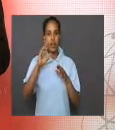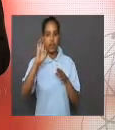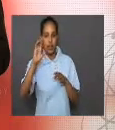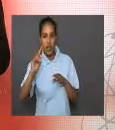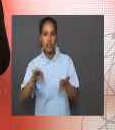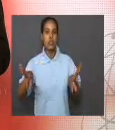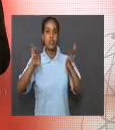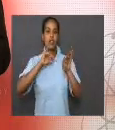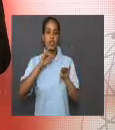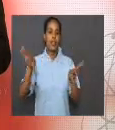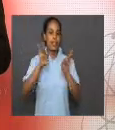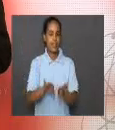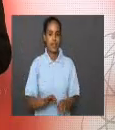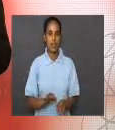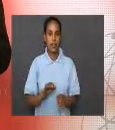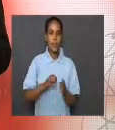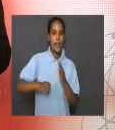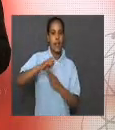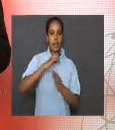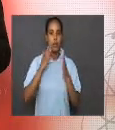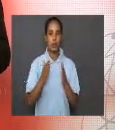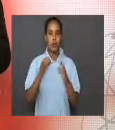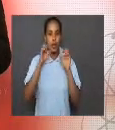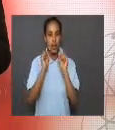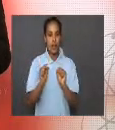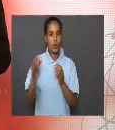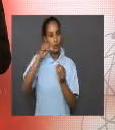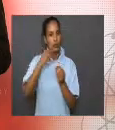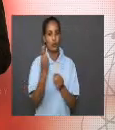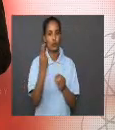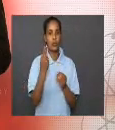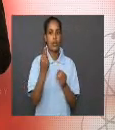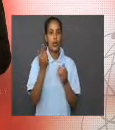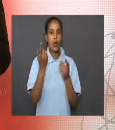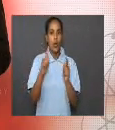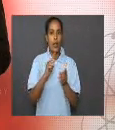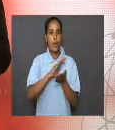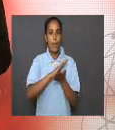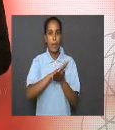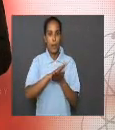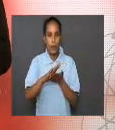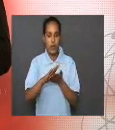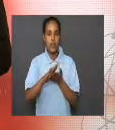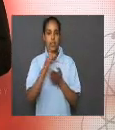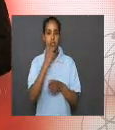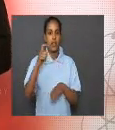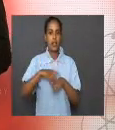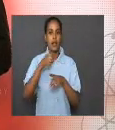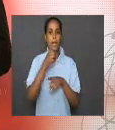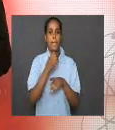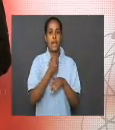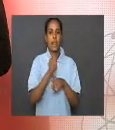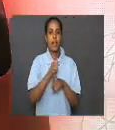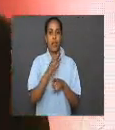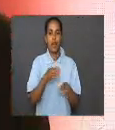is necessary. Electrolysis can also be used when pure samples of certain metals are